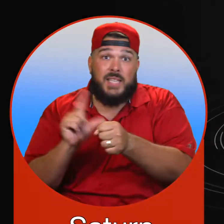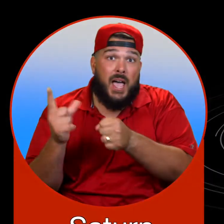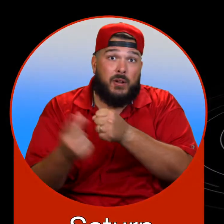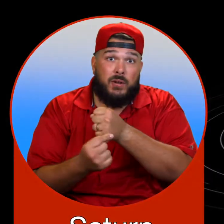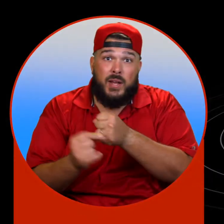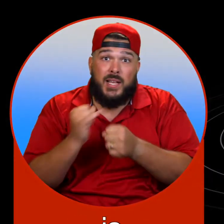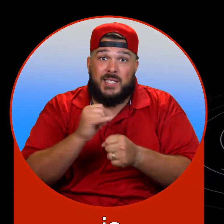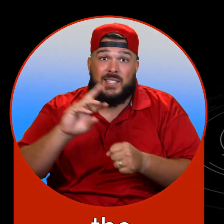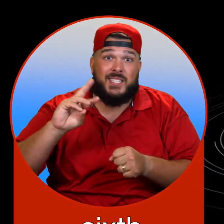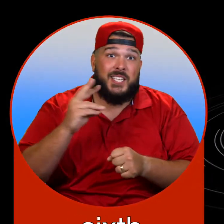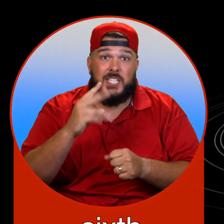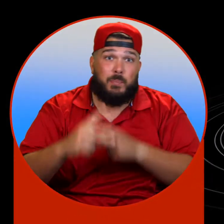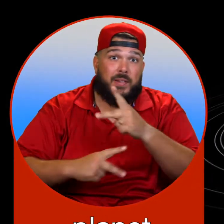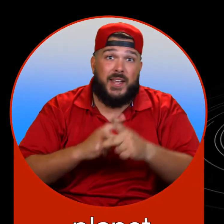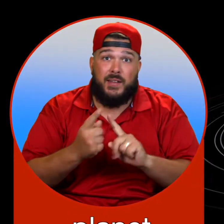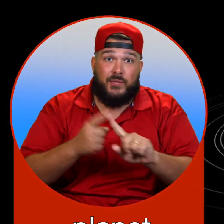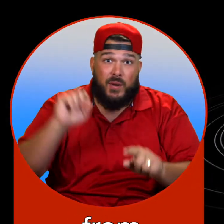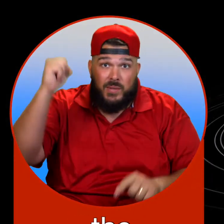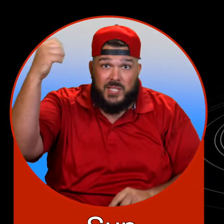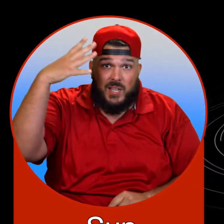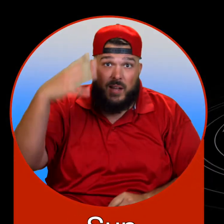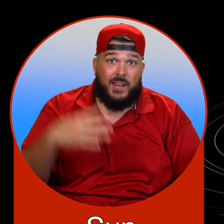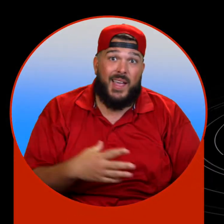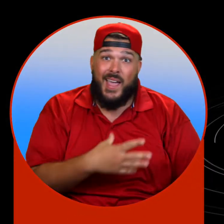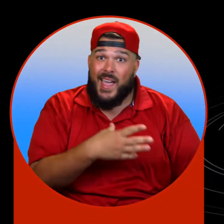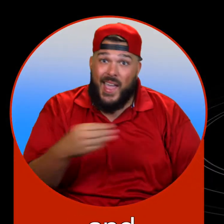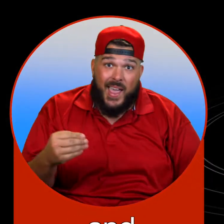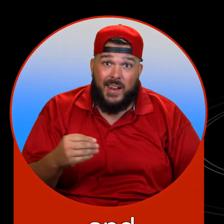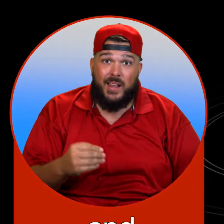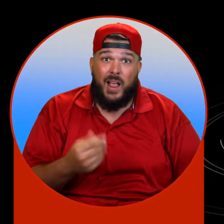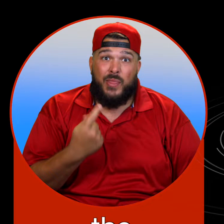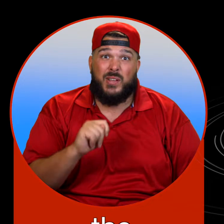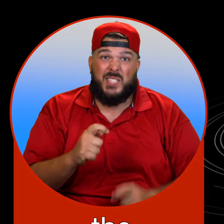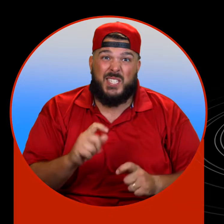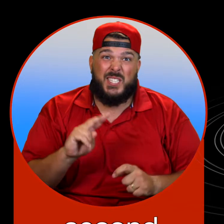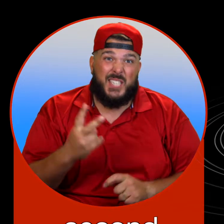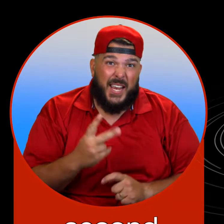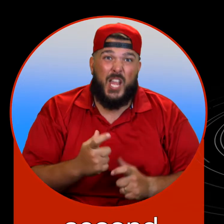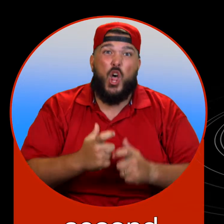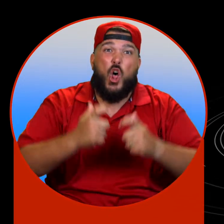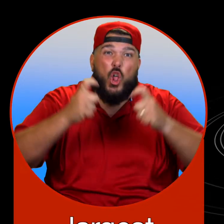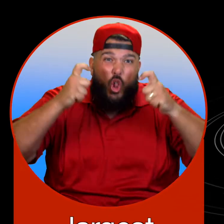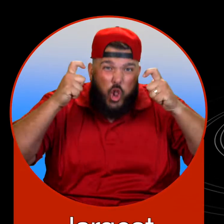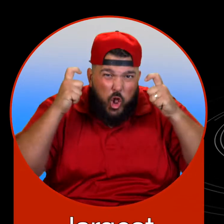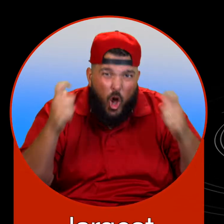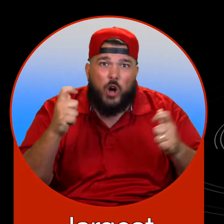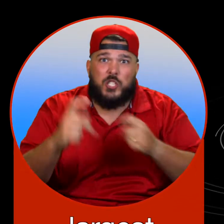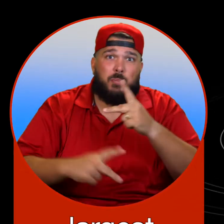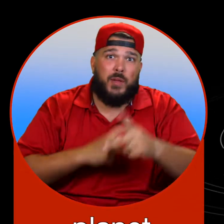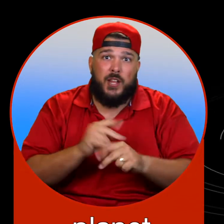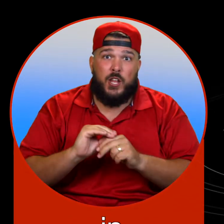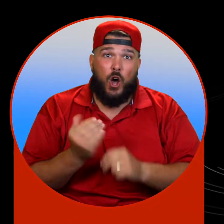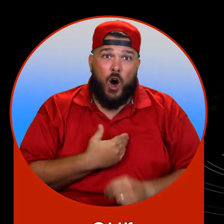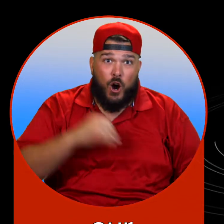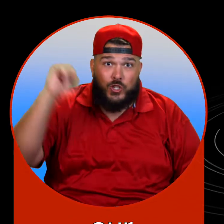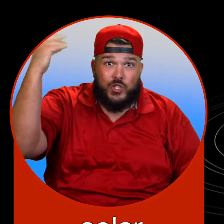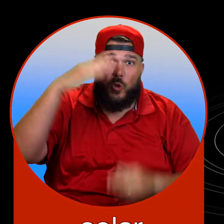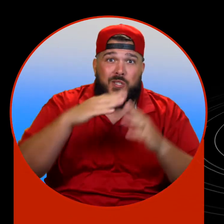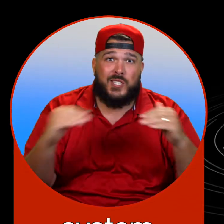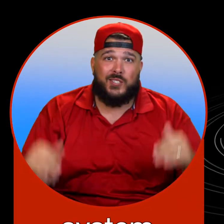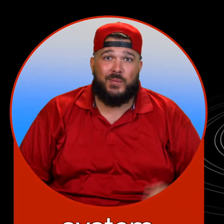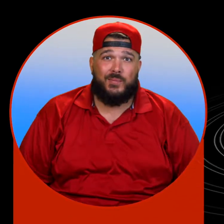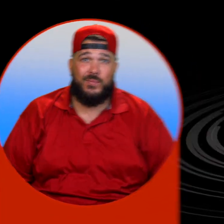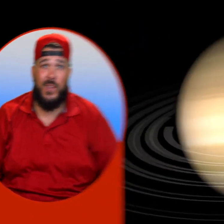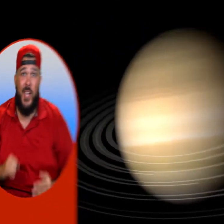Saturn is the sixth planet from the sun and the second largest planet in our